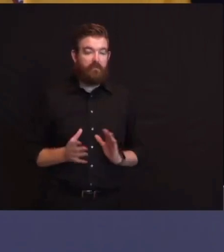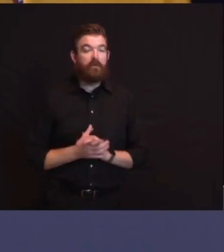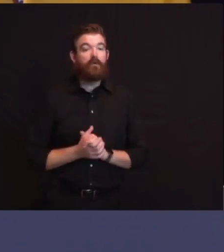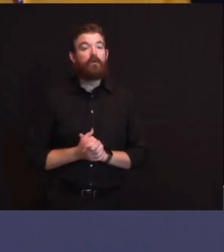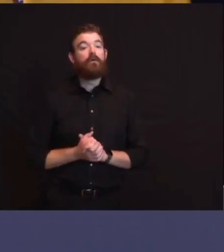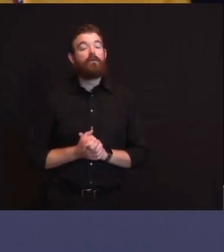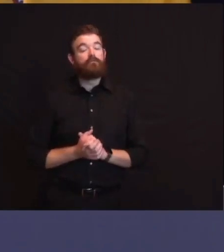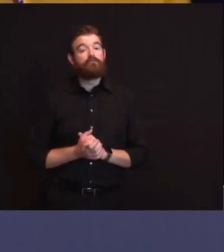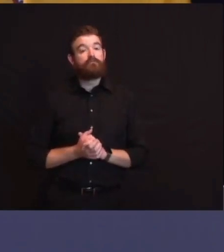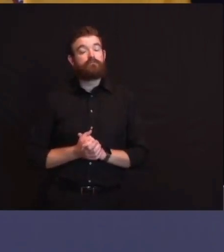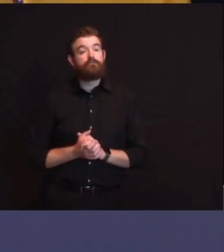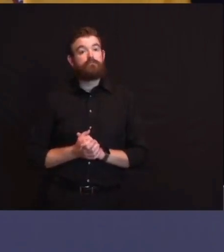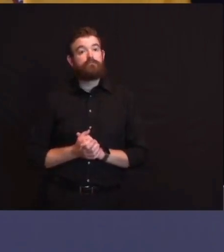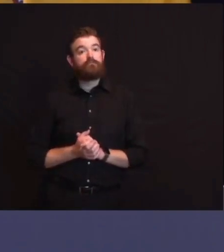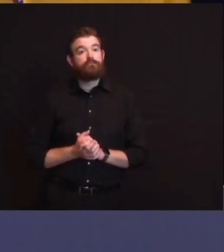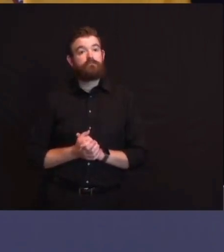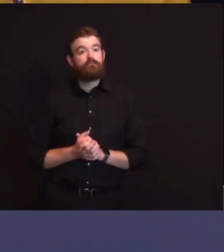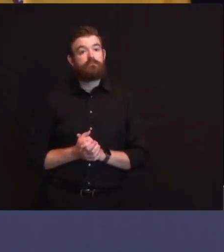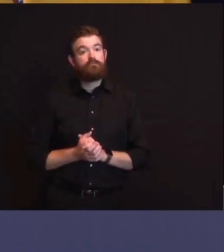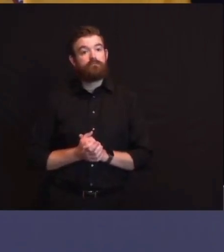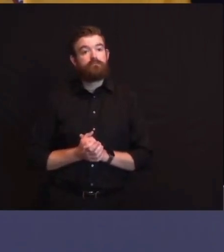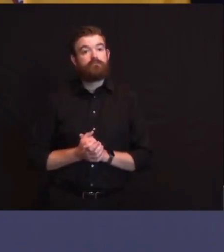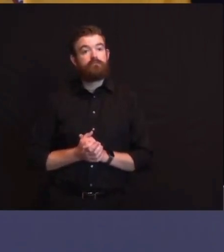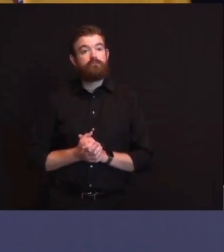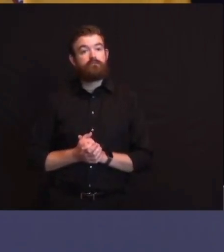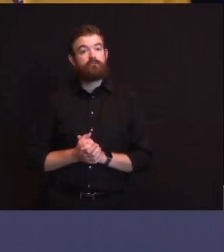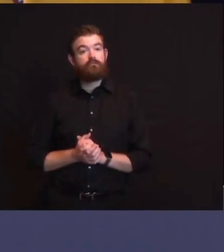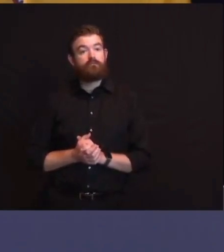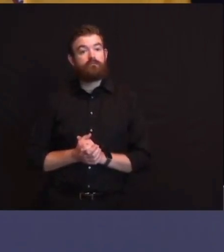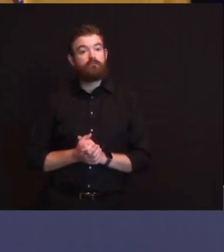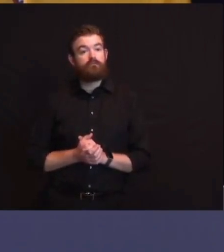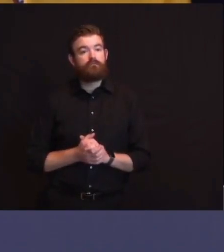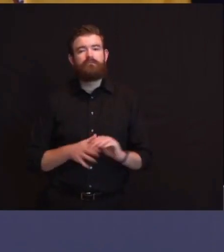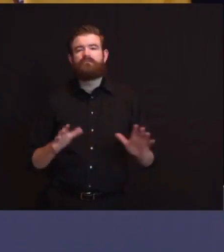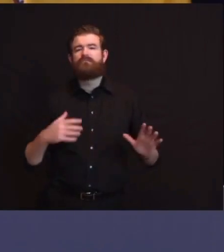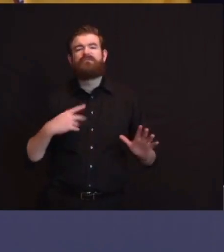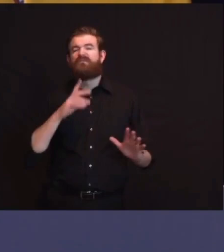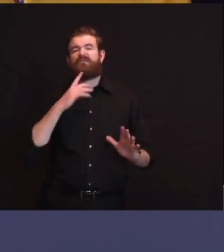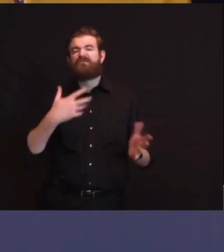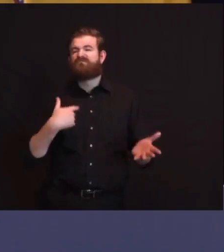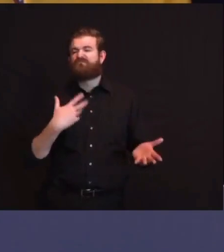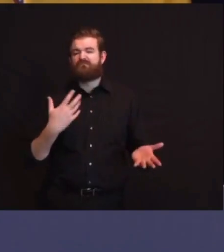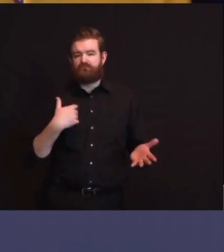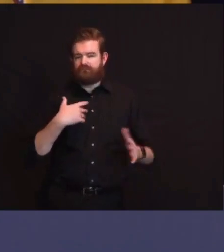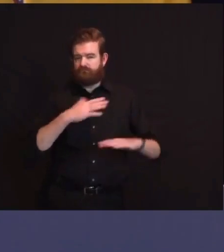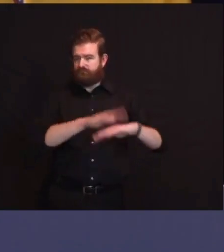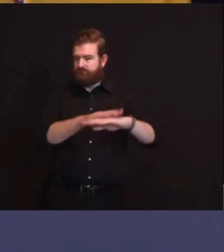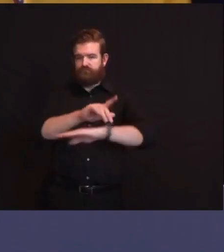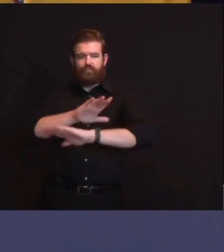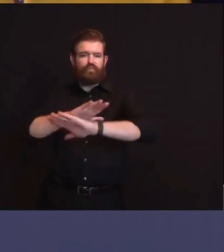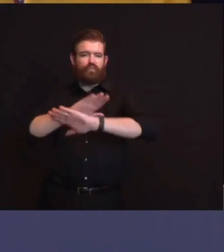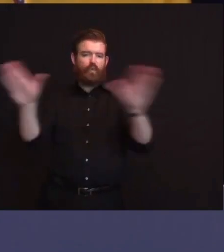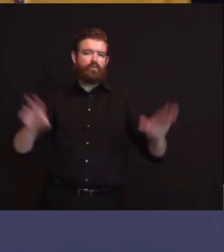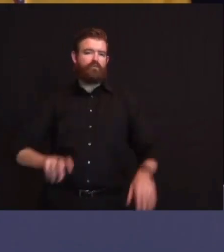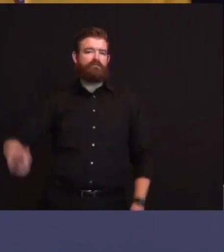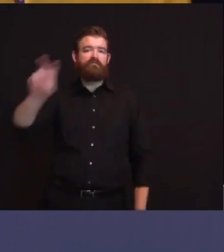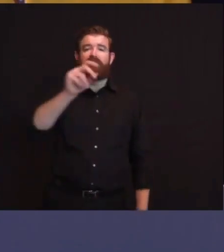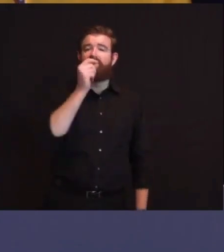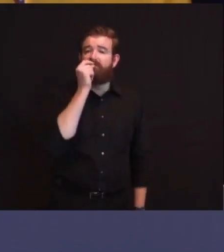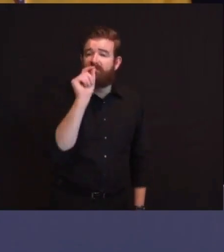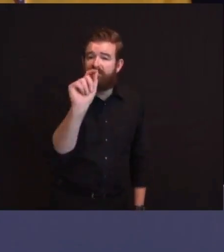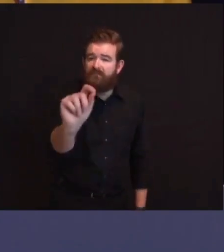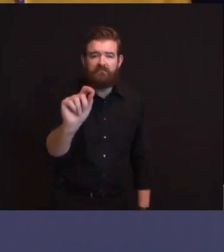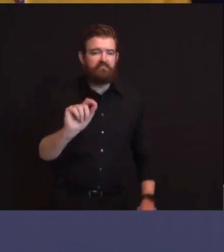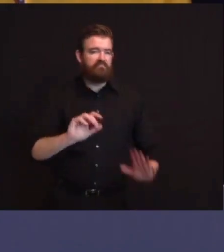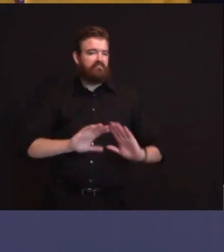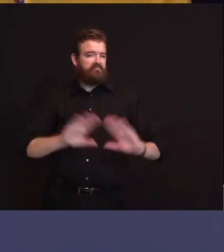conclusion I draw is don't travel. Don't travel unless you have to, particularly right now. And we're going to do everything we can.